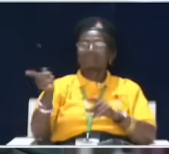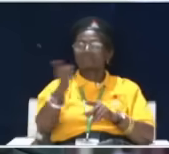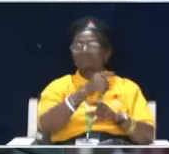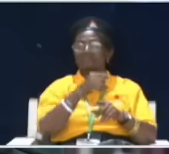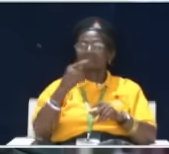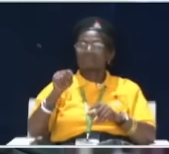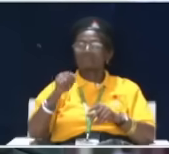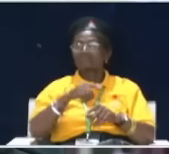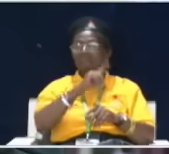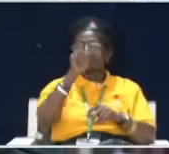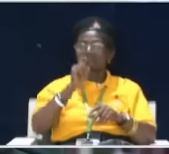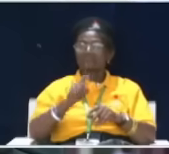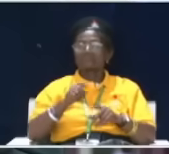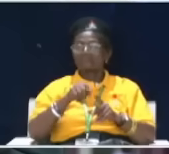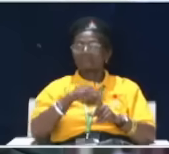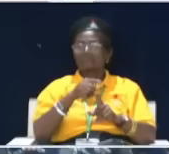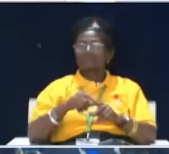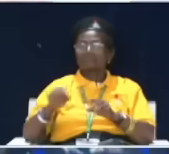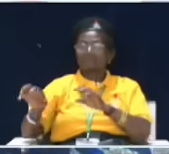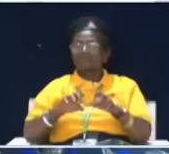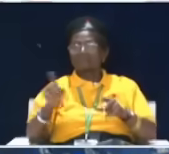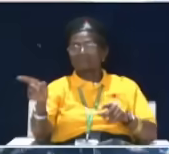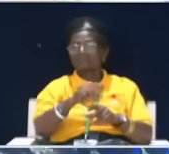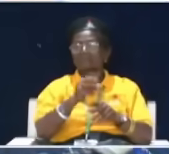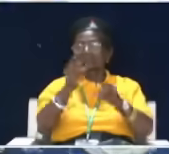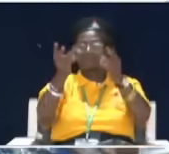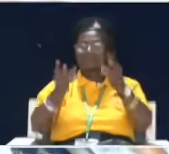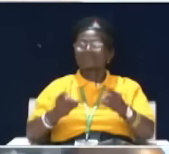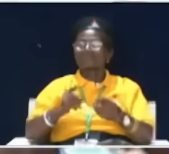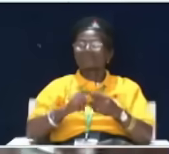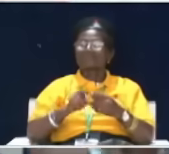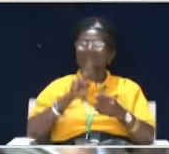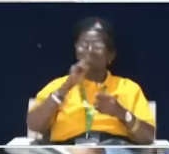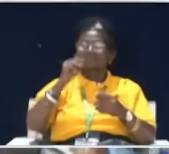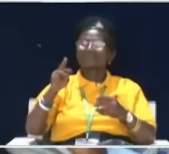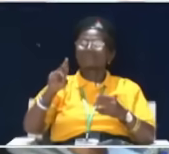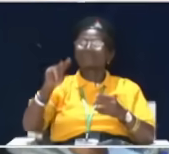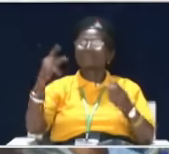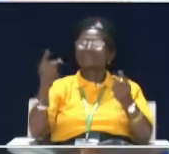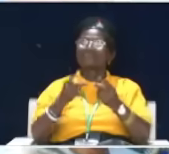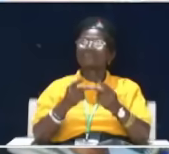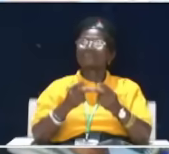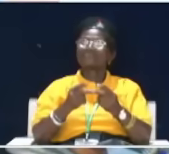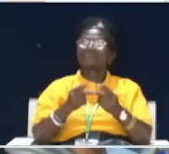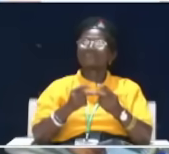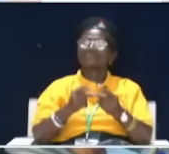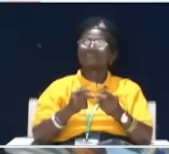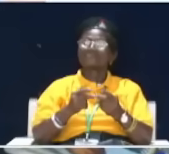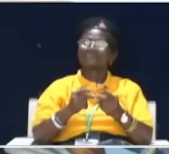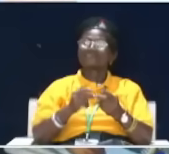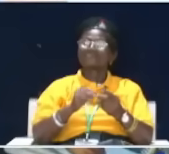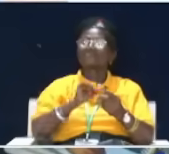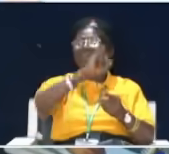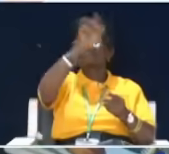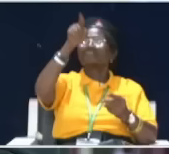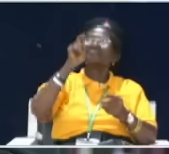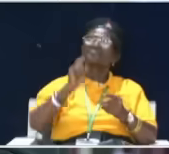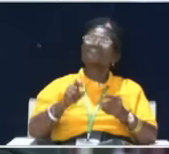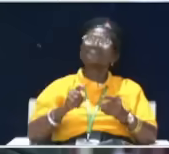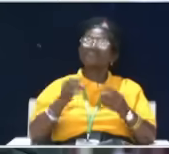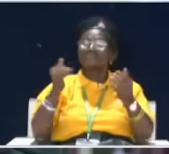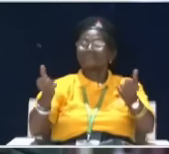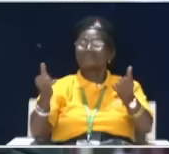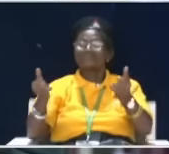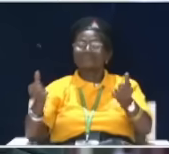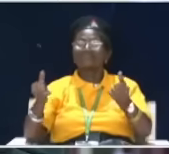si. When do you want to be repositioned? Igba wo lo fe ki a si oni po pada.